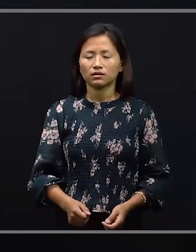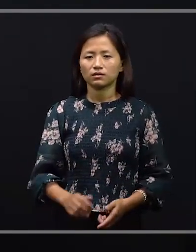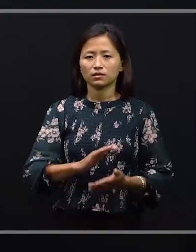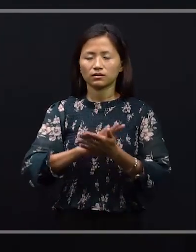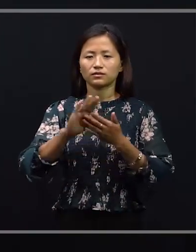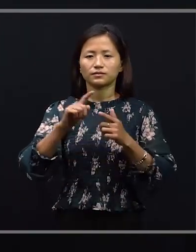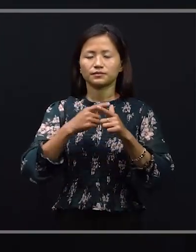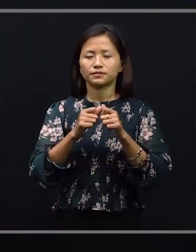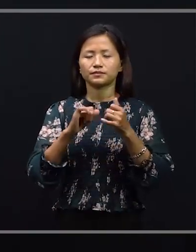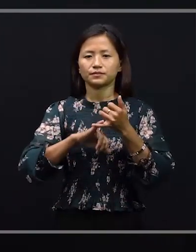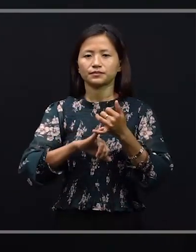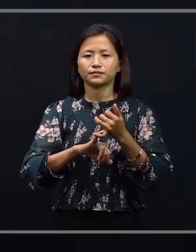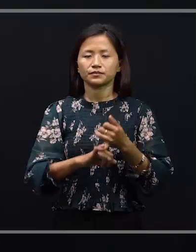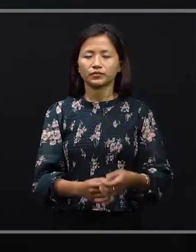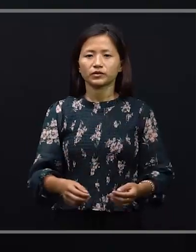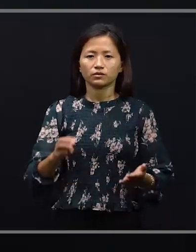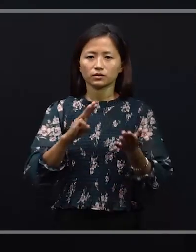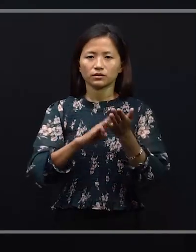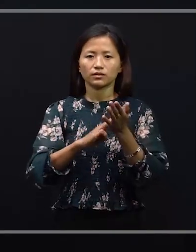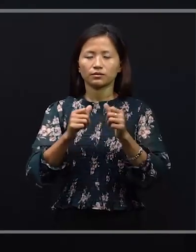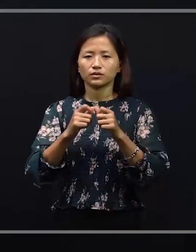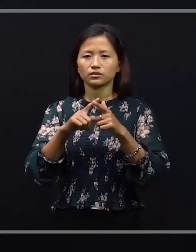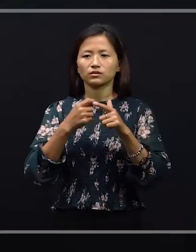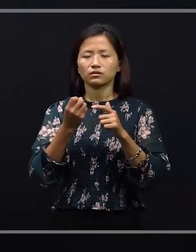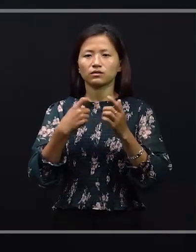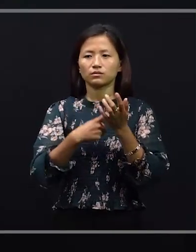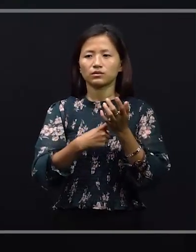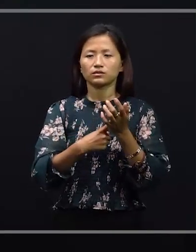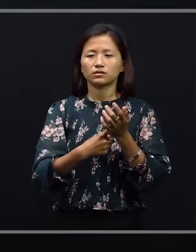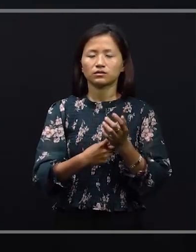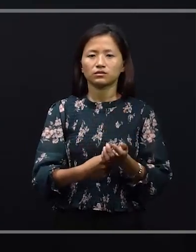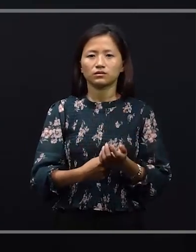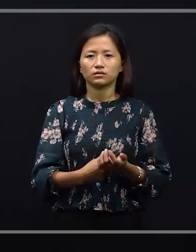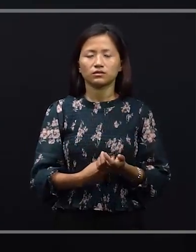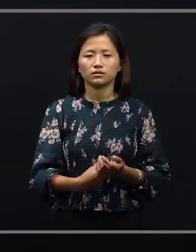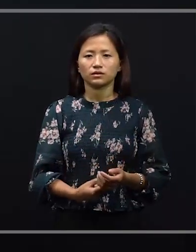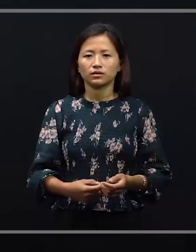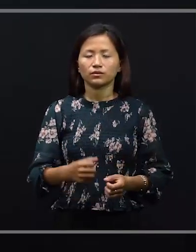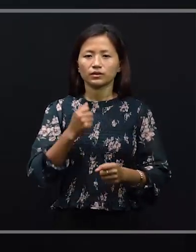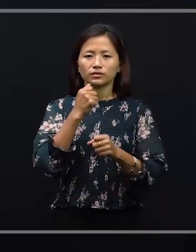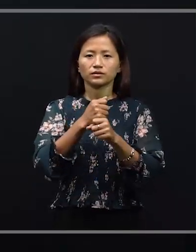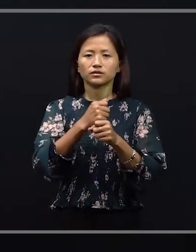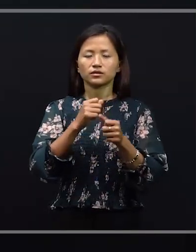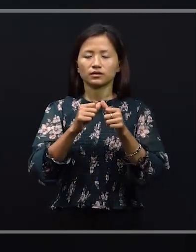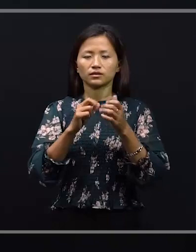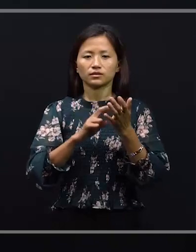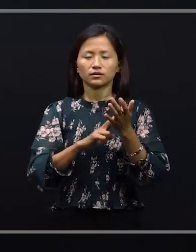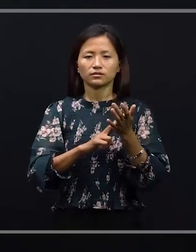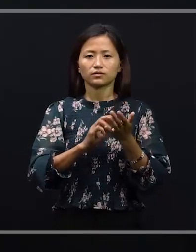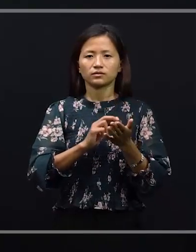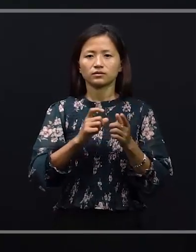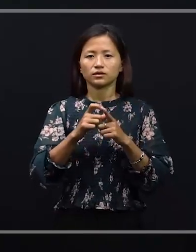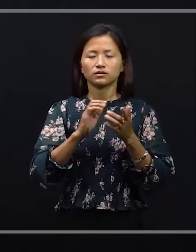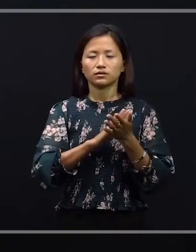Harijans. So this is one major reason why when Gandhiji entered the political scene, okay,